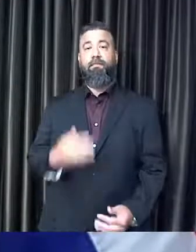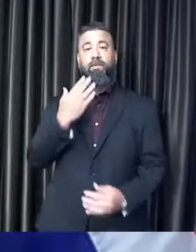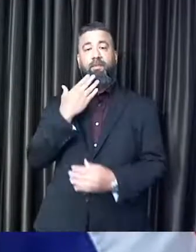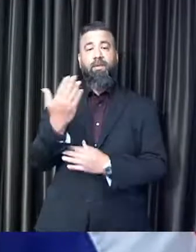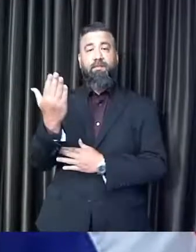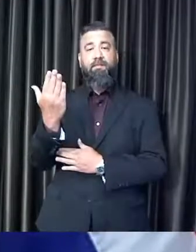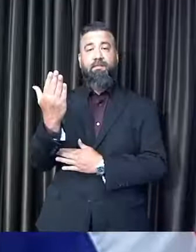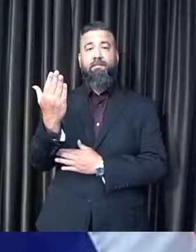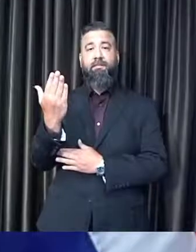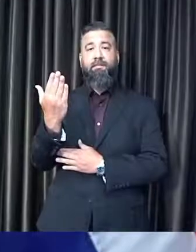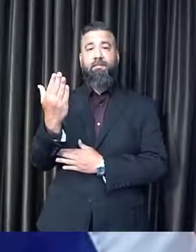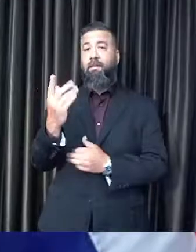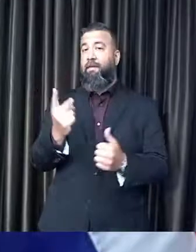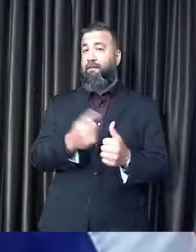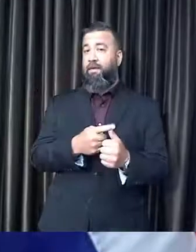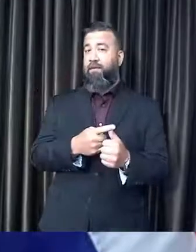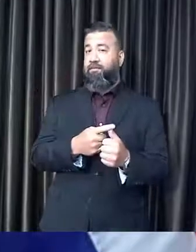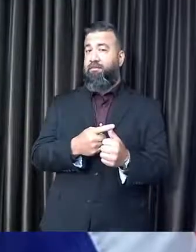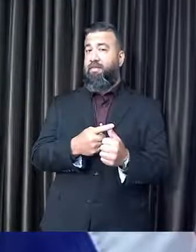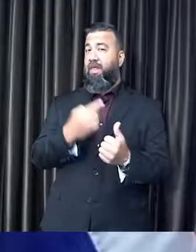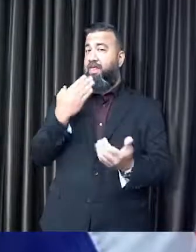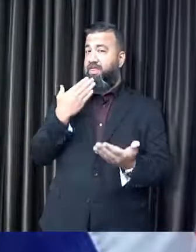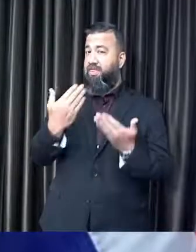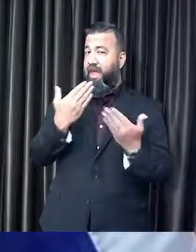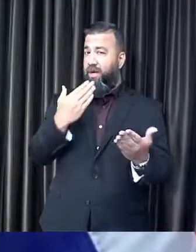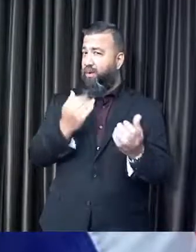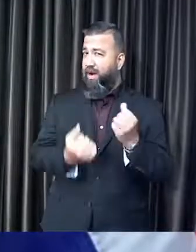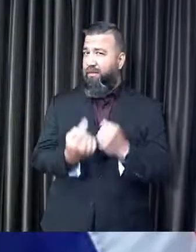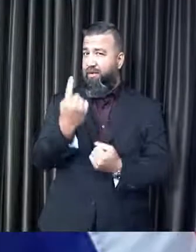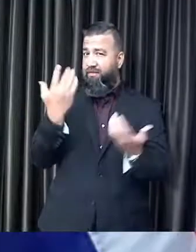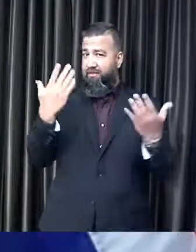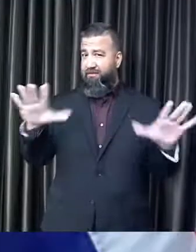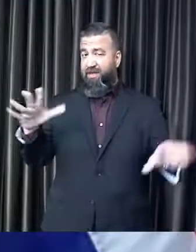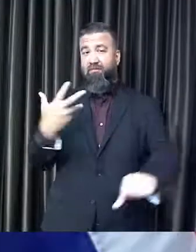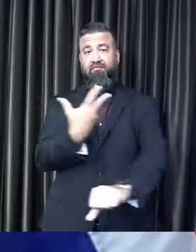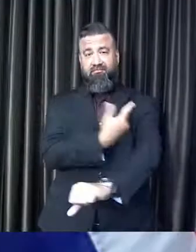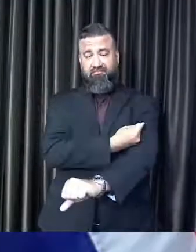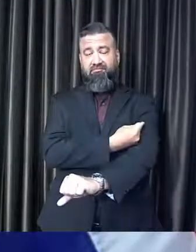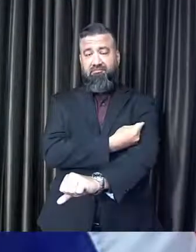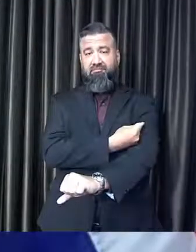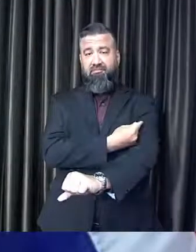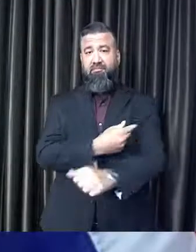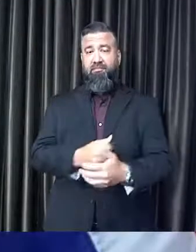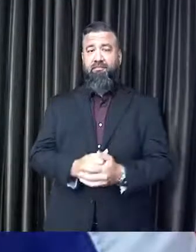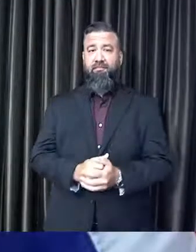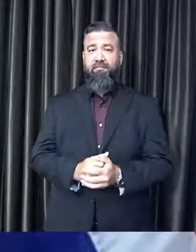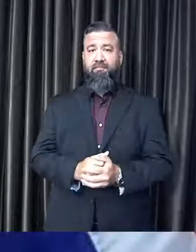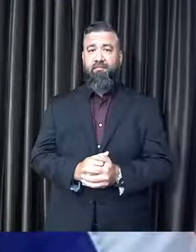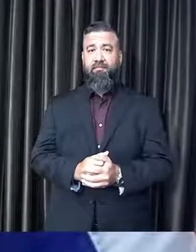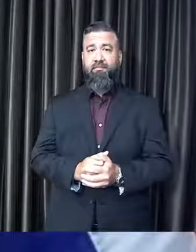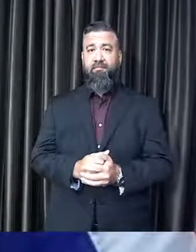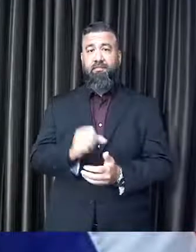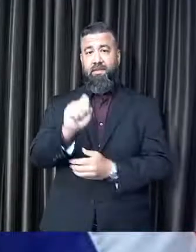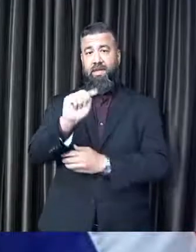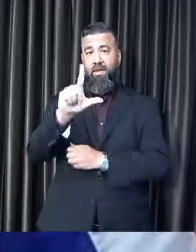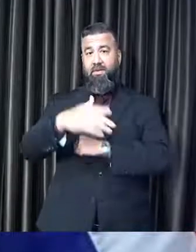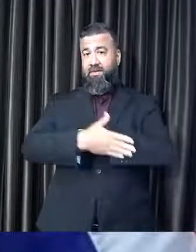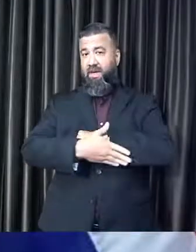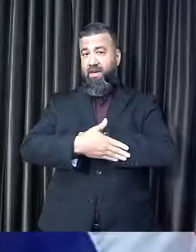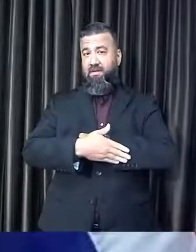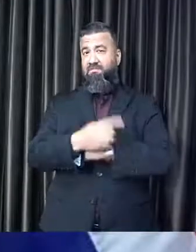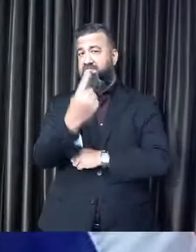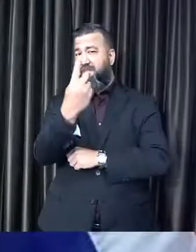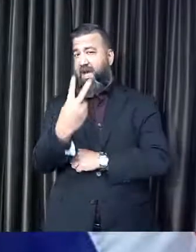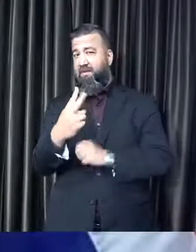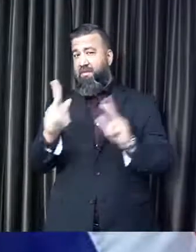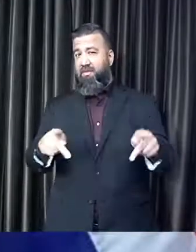Good morning. First of all, thank you to everyone who's gotten the COVID-19 vaccine. In St. Louis County, about half